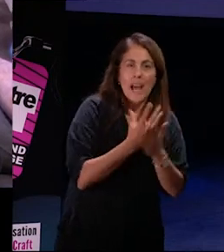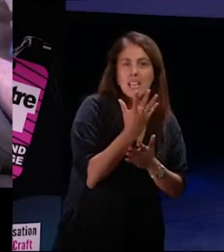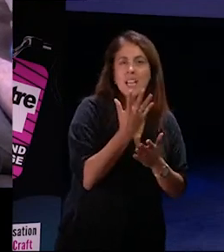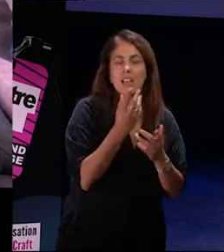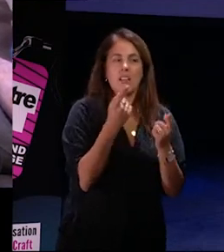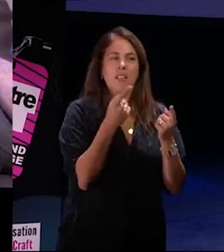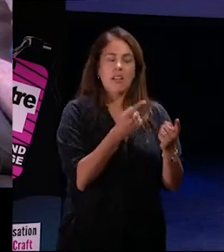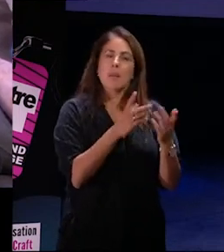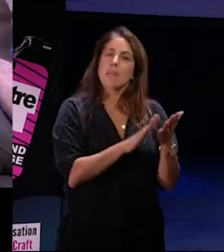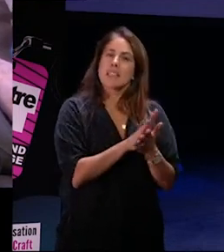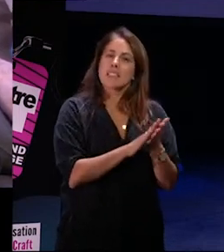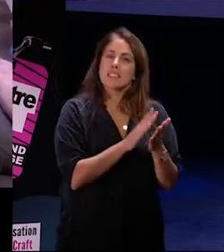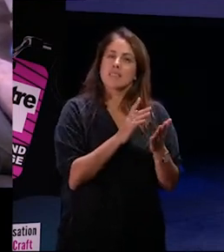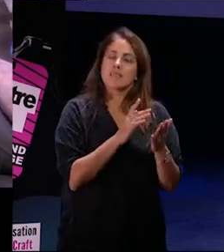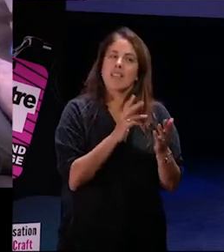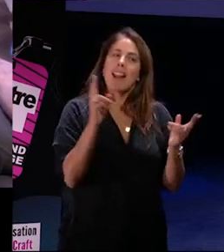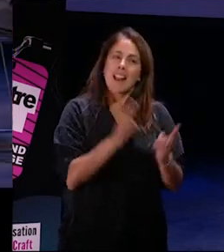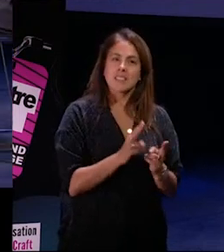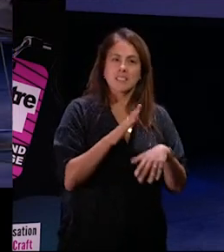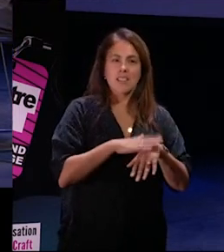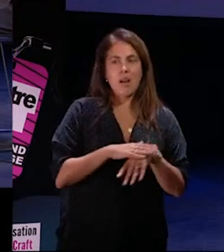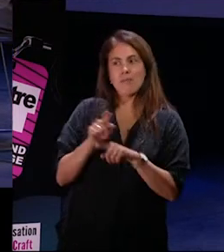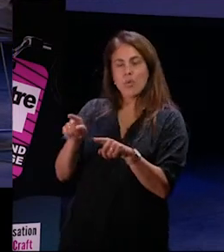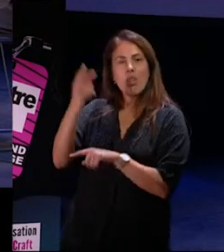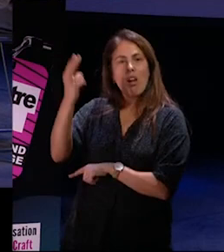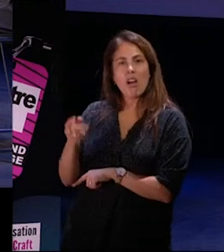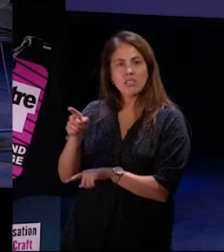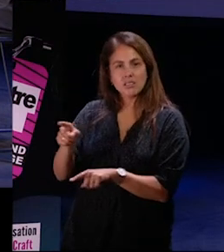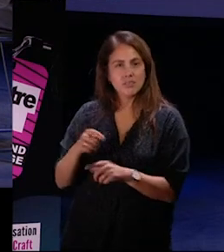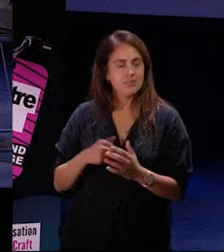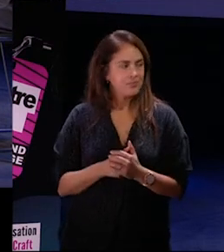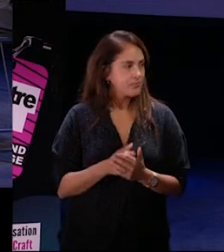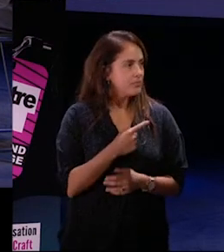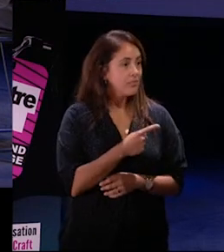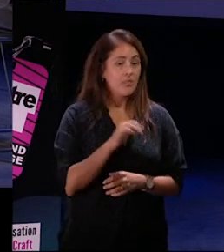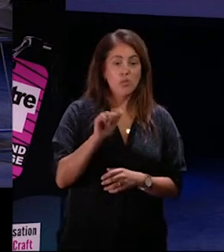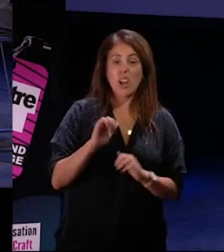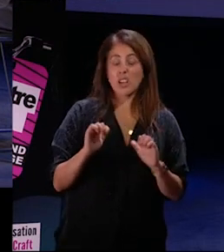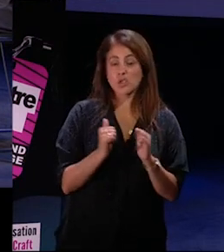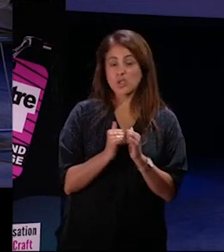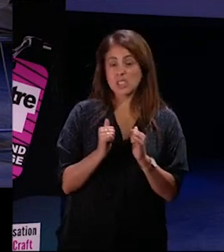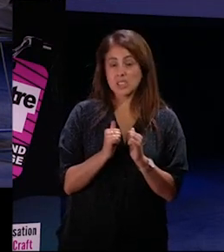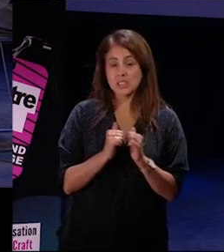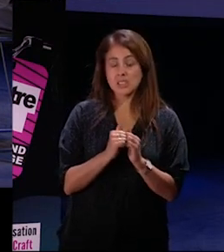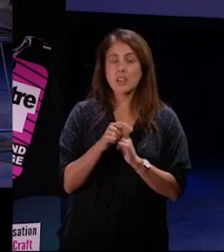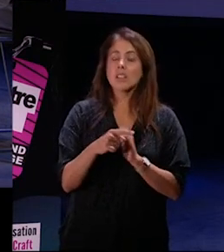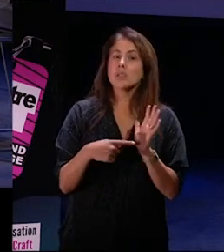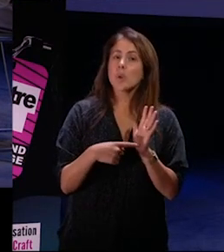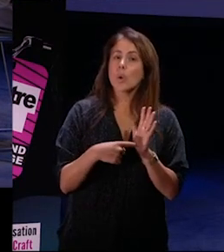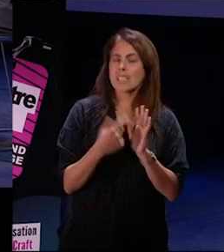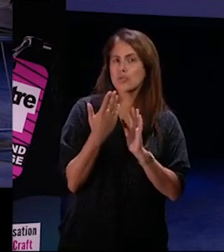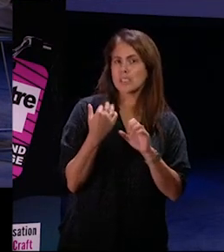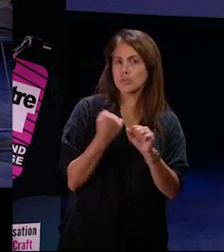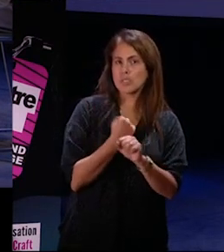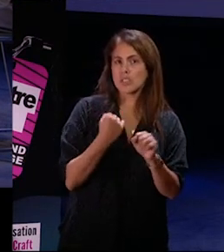doing, rather than take the time away from them. Yeah, I'd just like to reiterate Emma said, because I'd done recently done a production